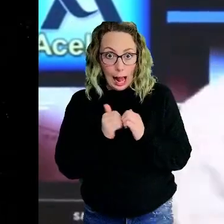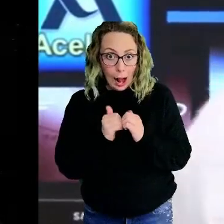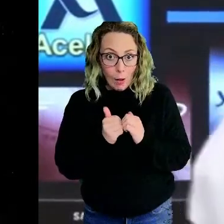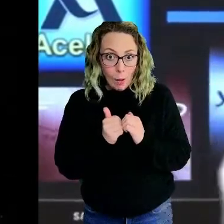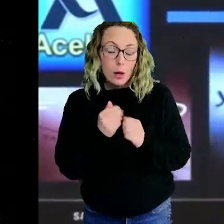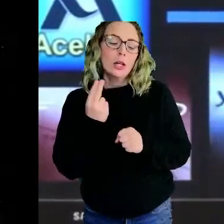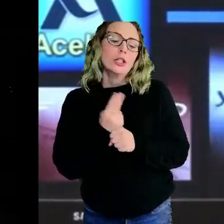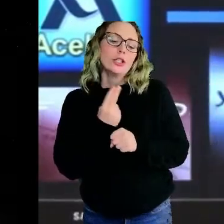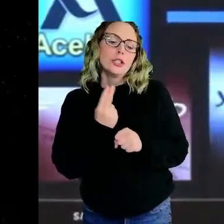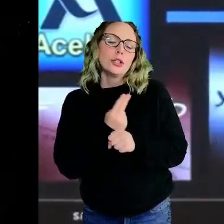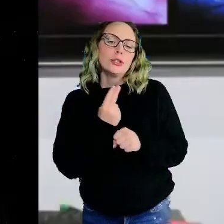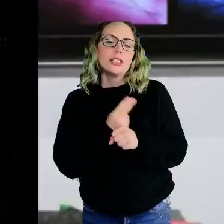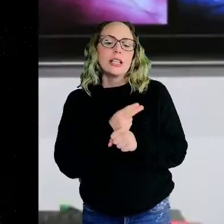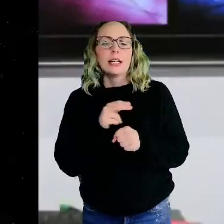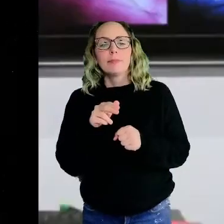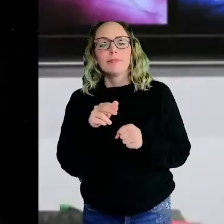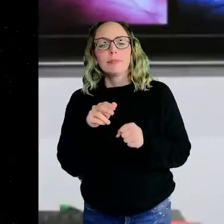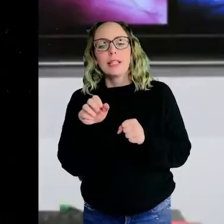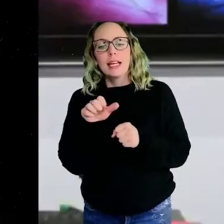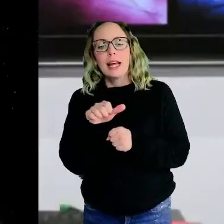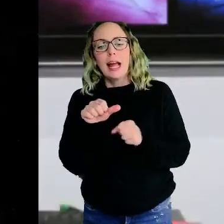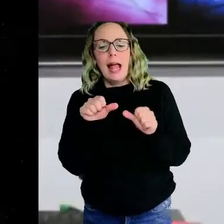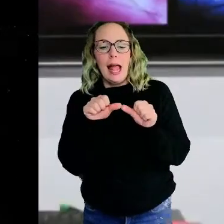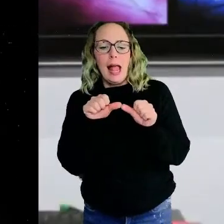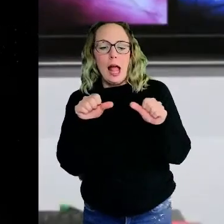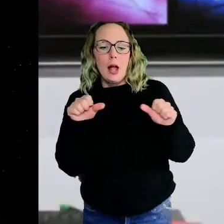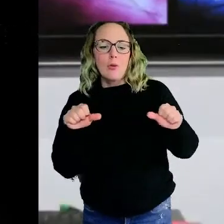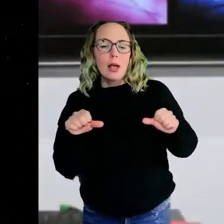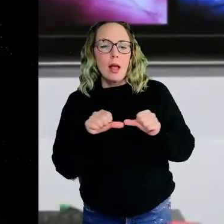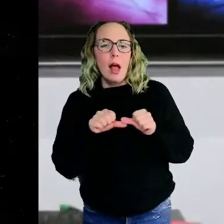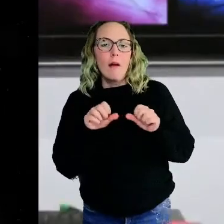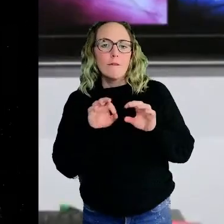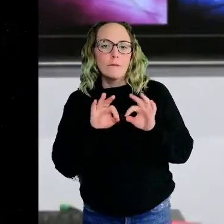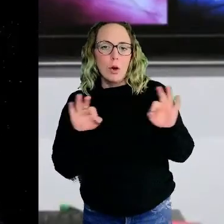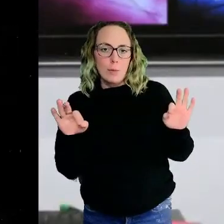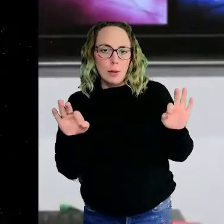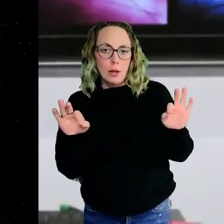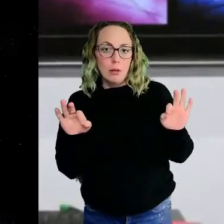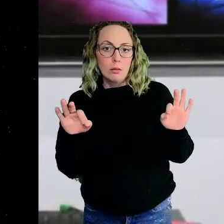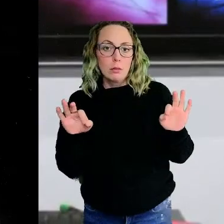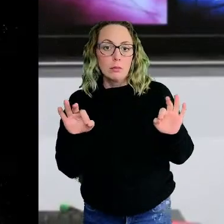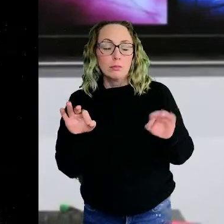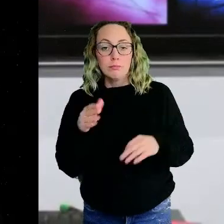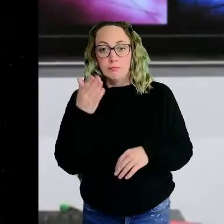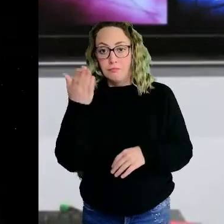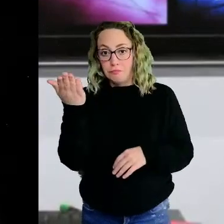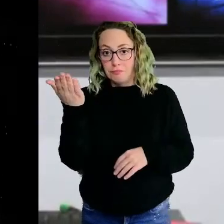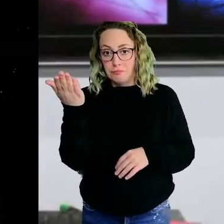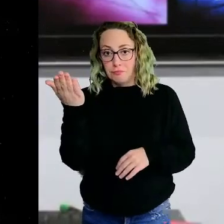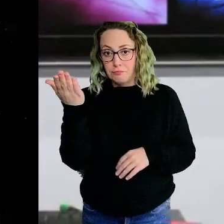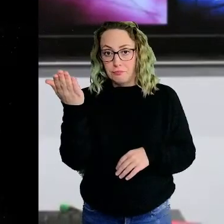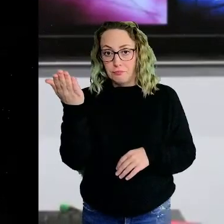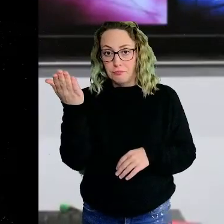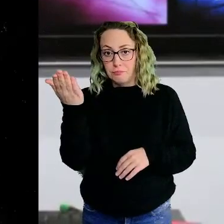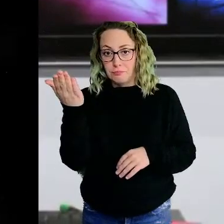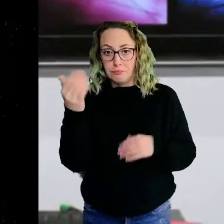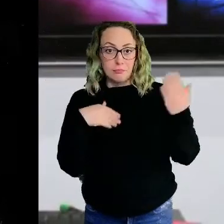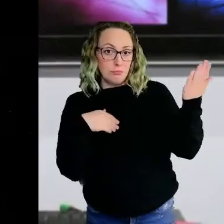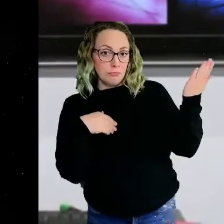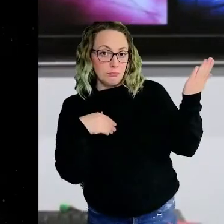area formula. The area of a triangle, area equals base times